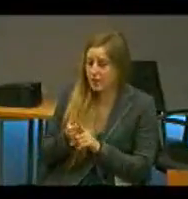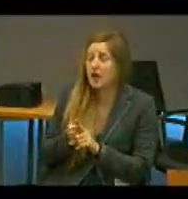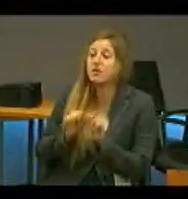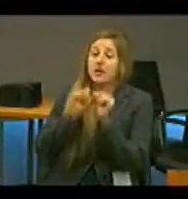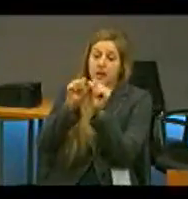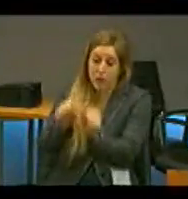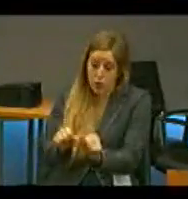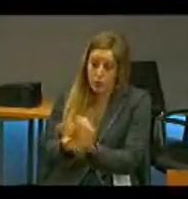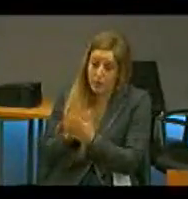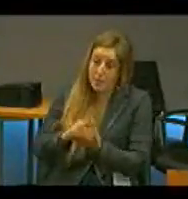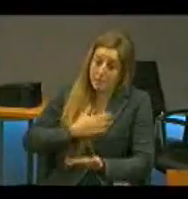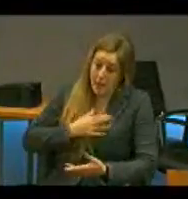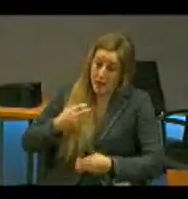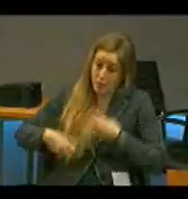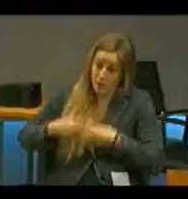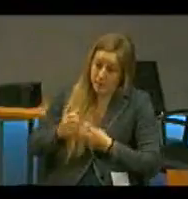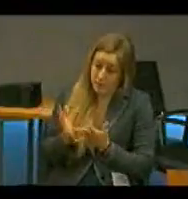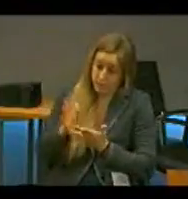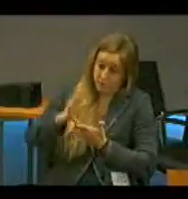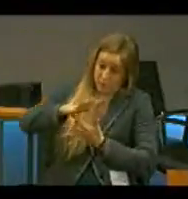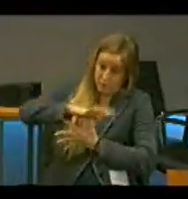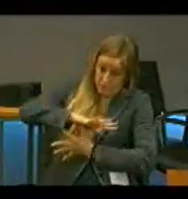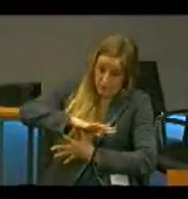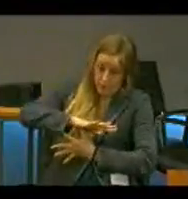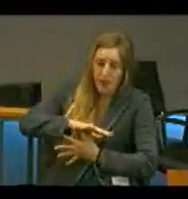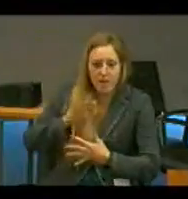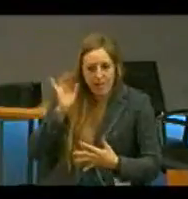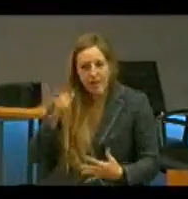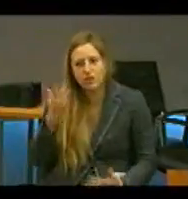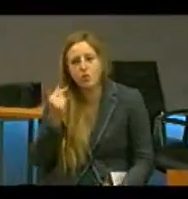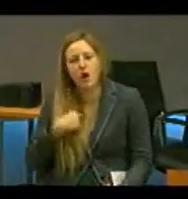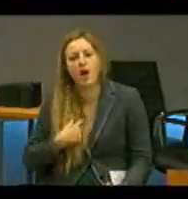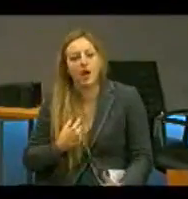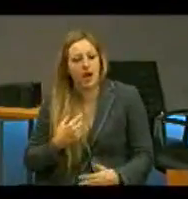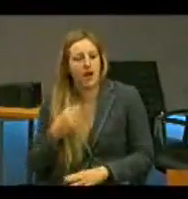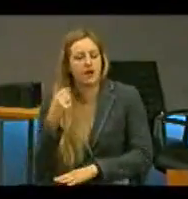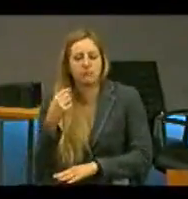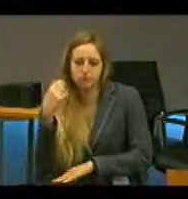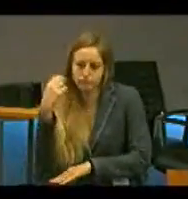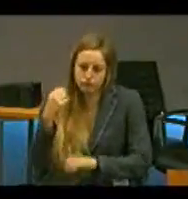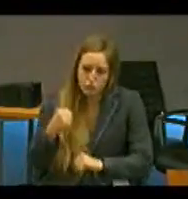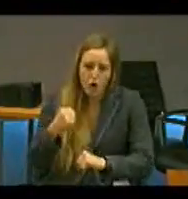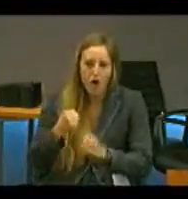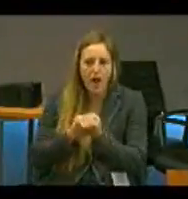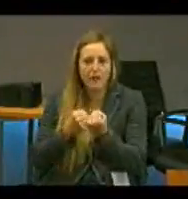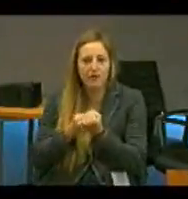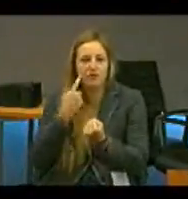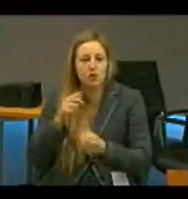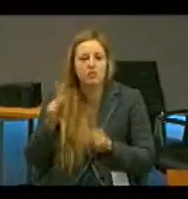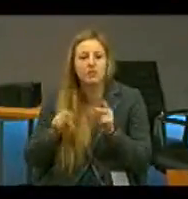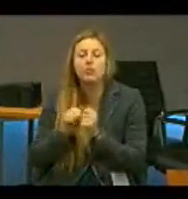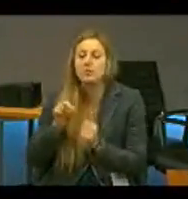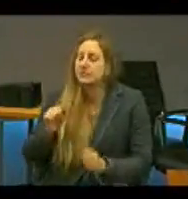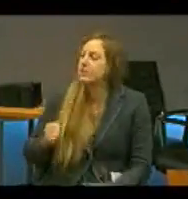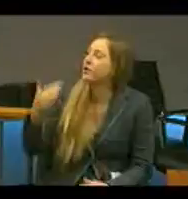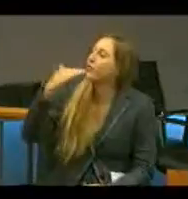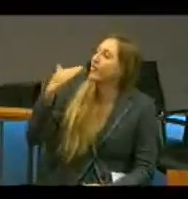those entire 4 years. And he is why I do the work today. So thank you, Mr. William Connell, wherever you are